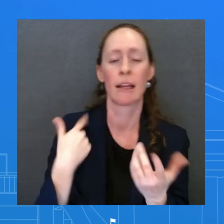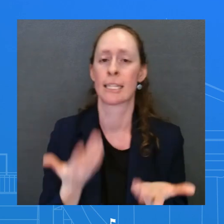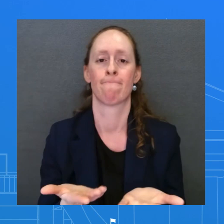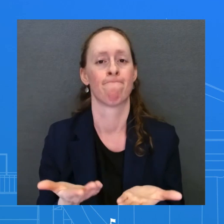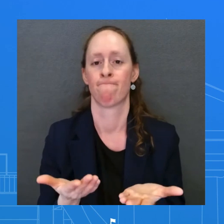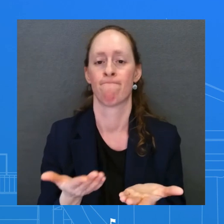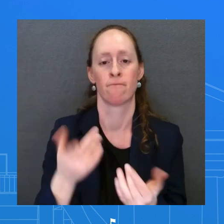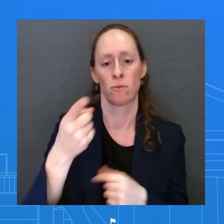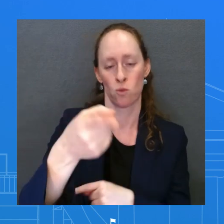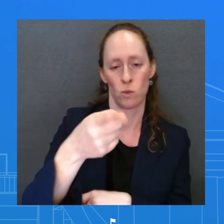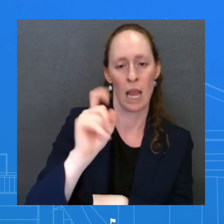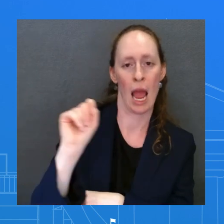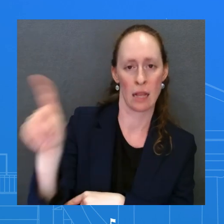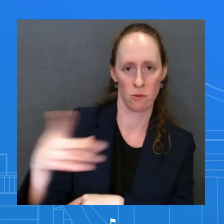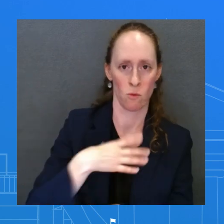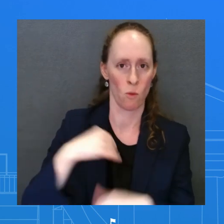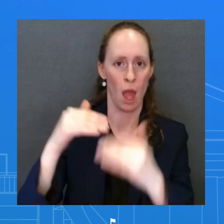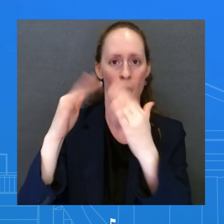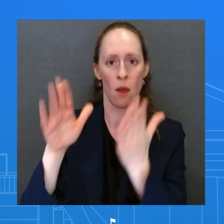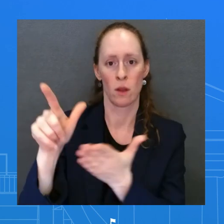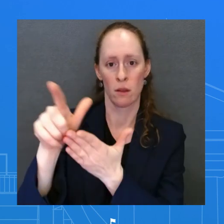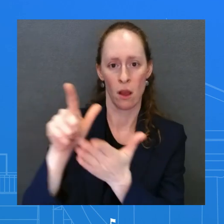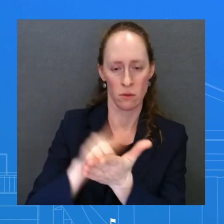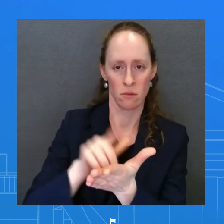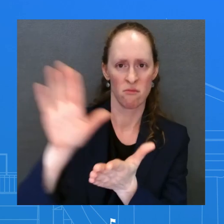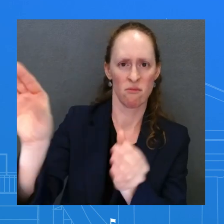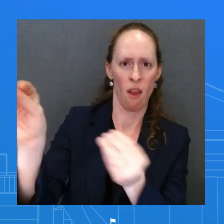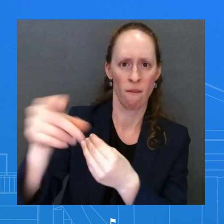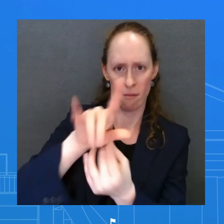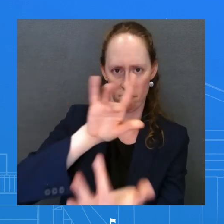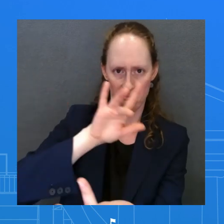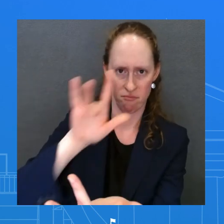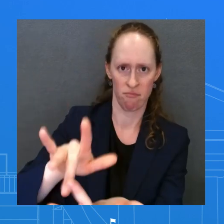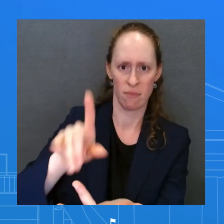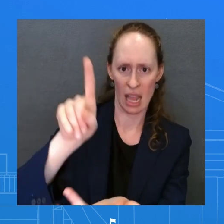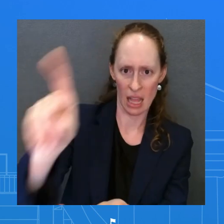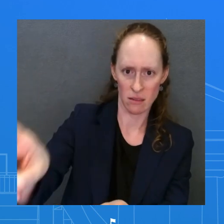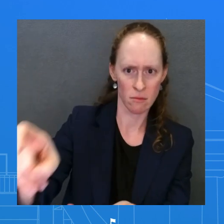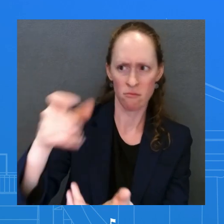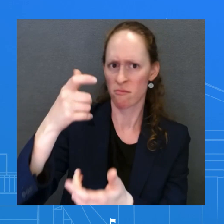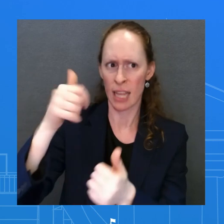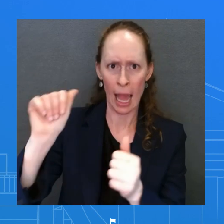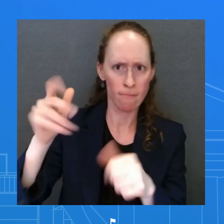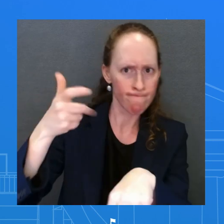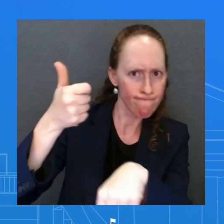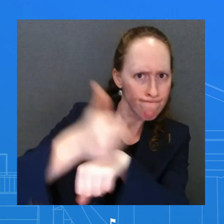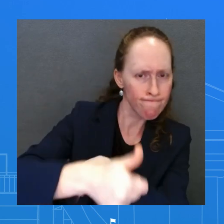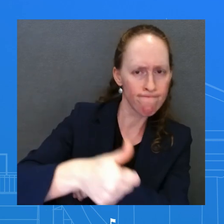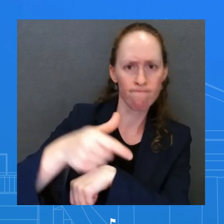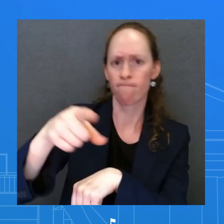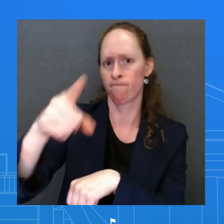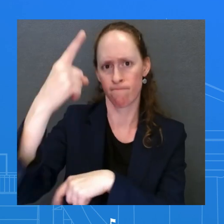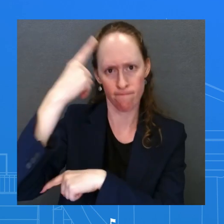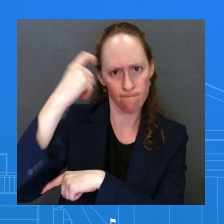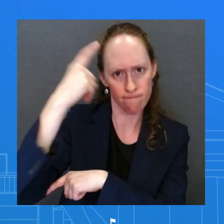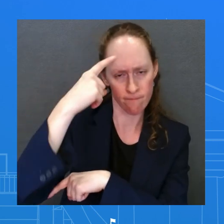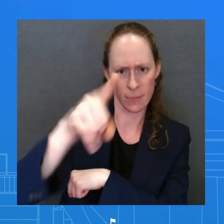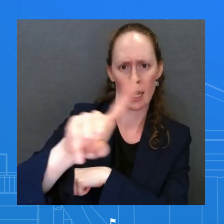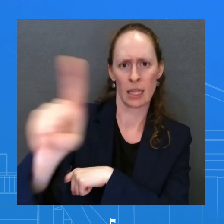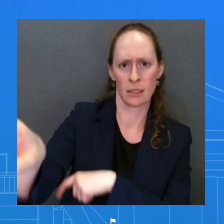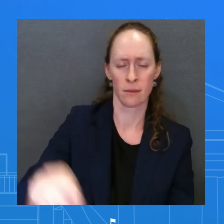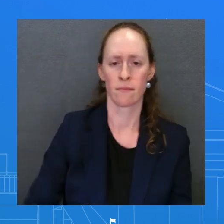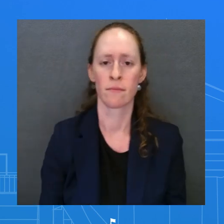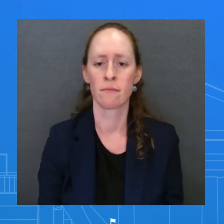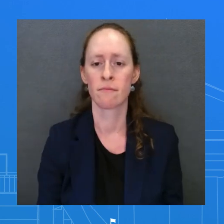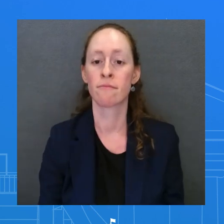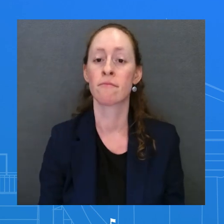the allegations. They've already addressed this. This is something for them to deal with. I refer you to the Department of Justice on anything else if you don't want to speak to the